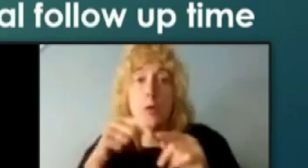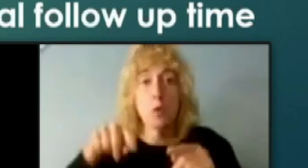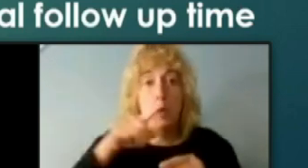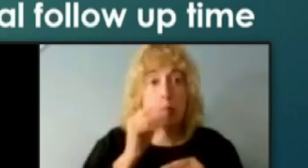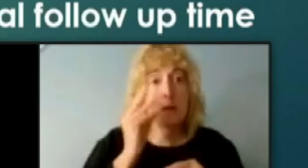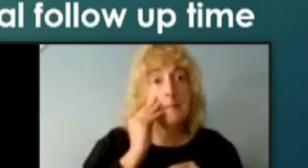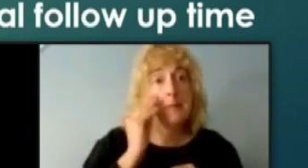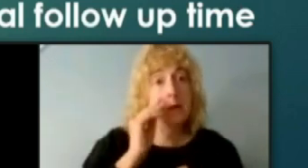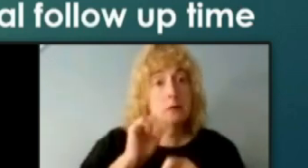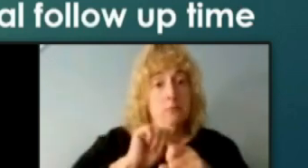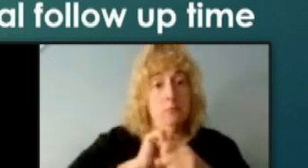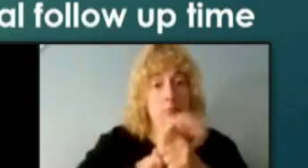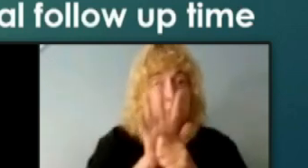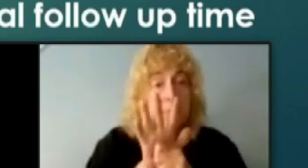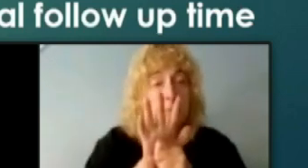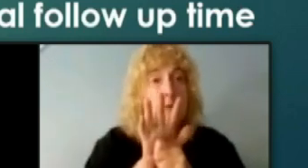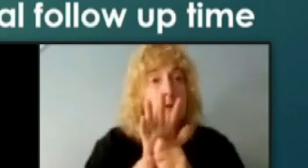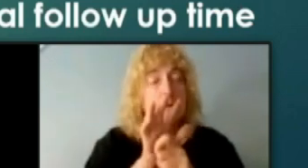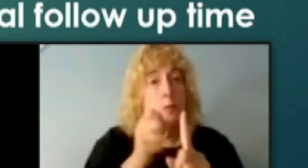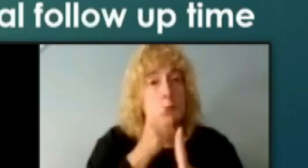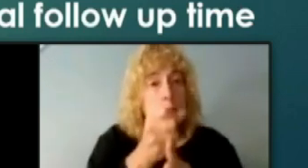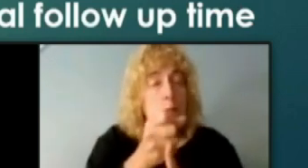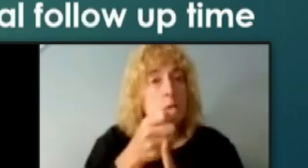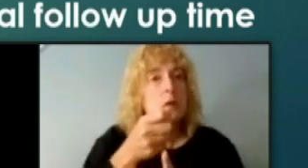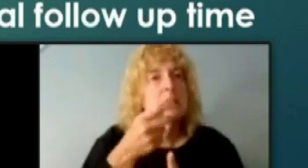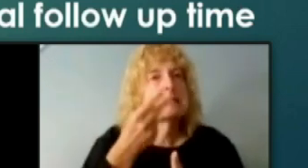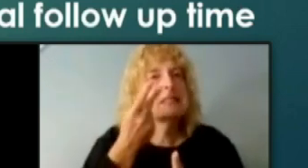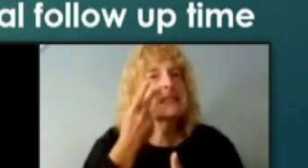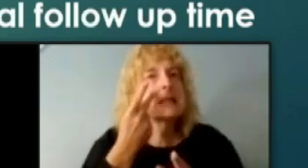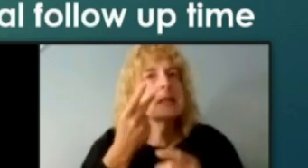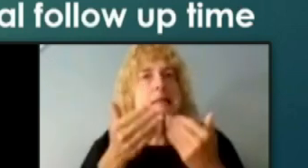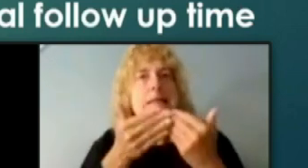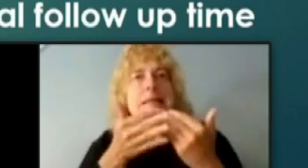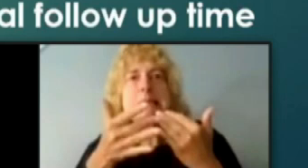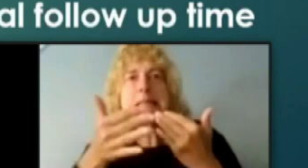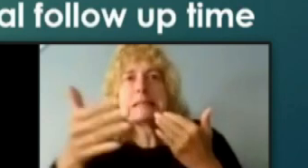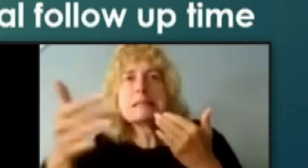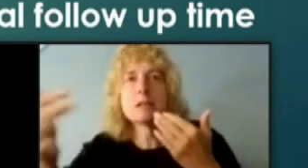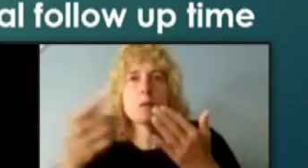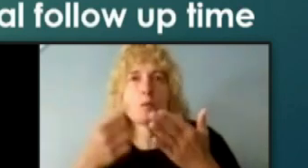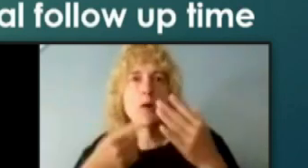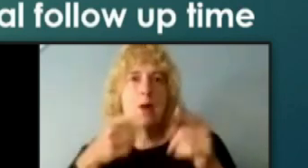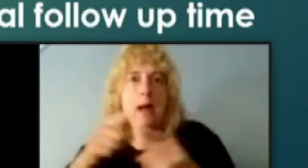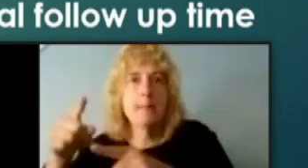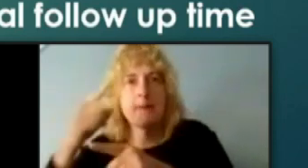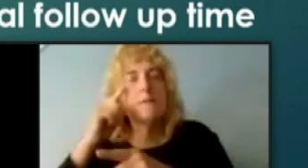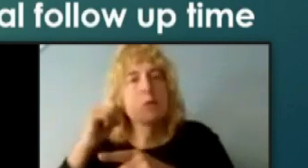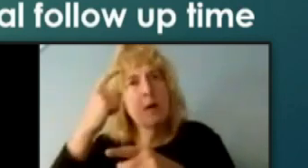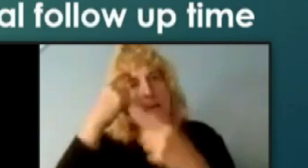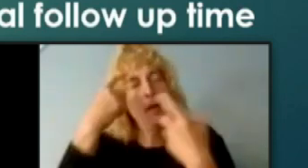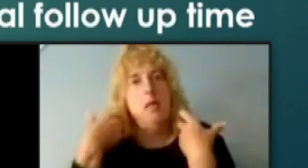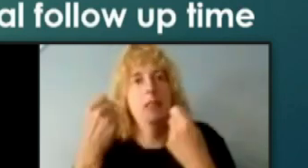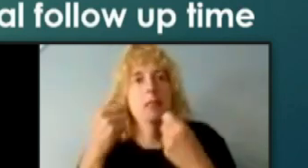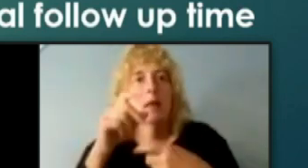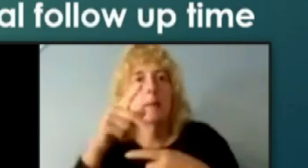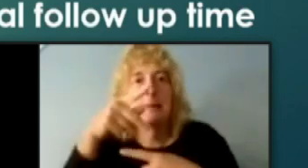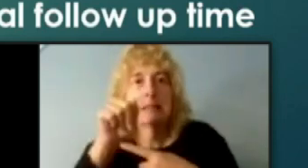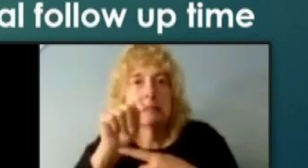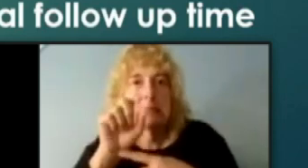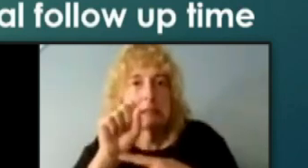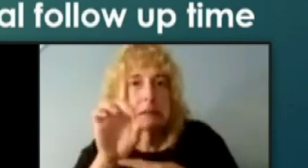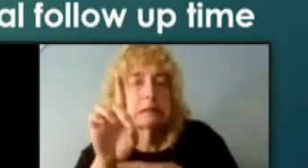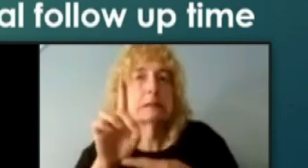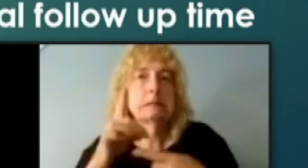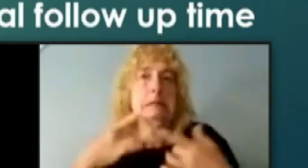COVID-19 phenomenon, and to see where they are in terms of mental health outcomes, PTSD, anxiety,